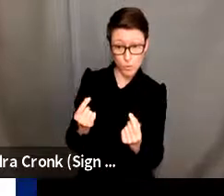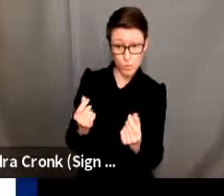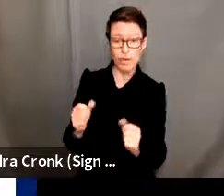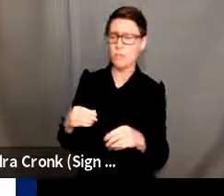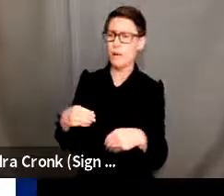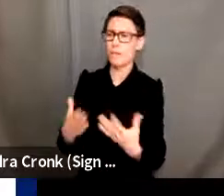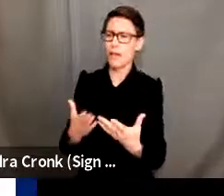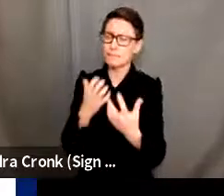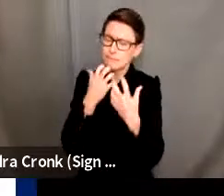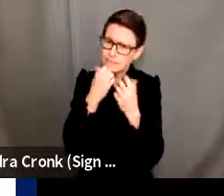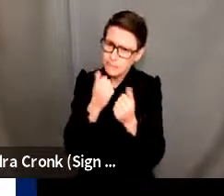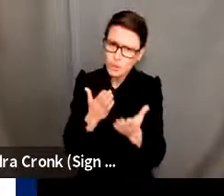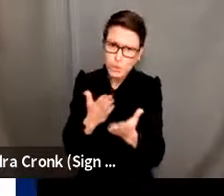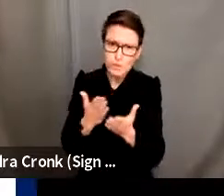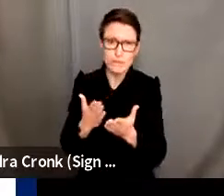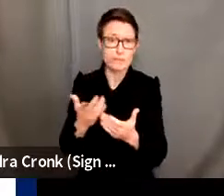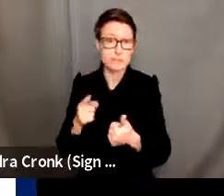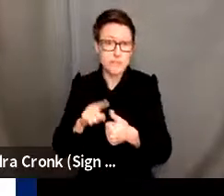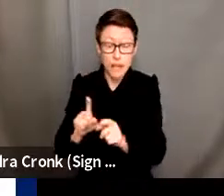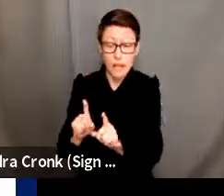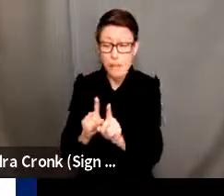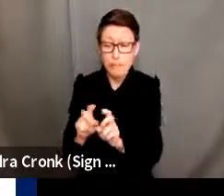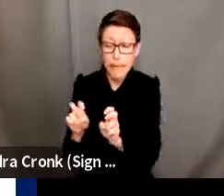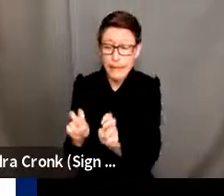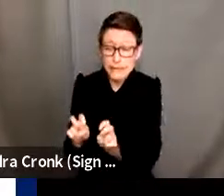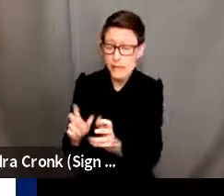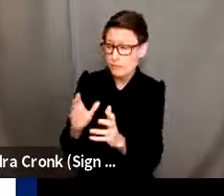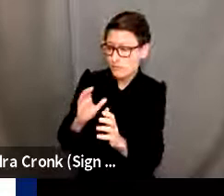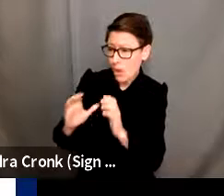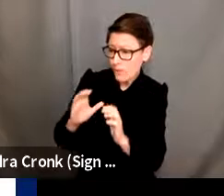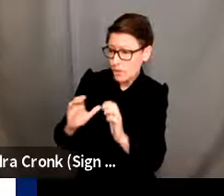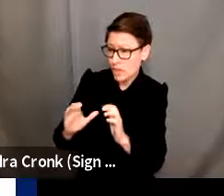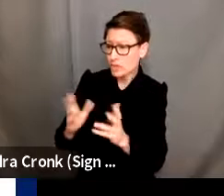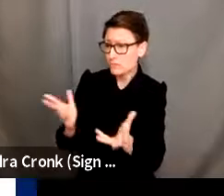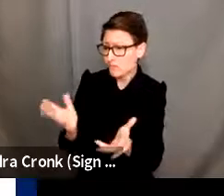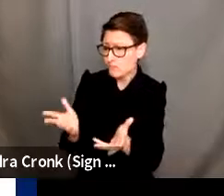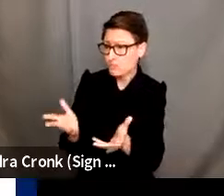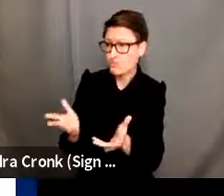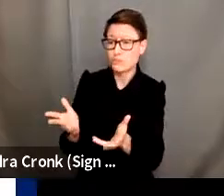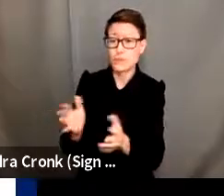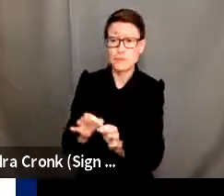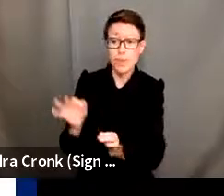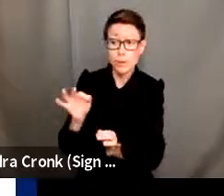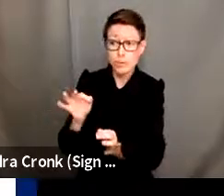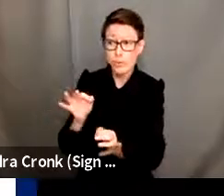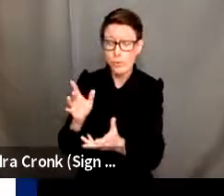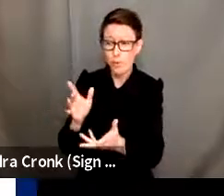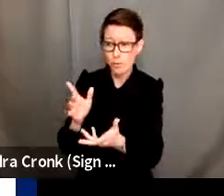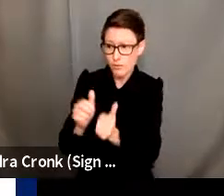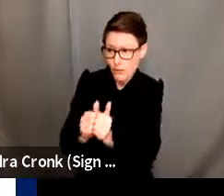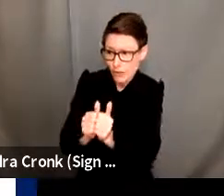including companionship and conversation, spiritual fellowship, prayer, worship, and